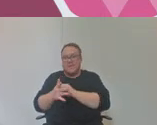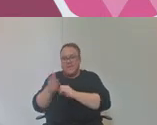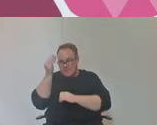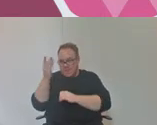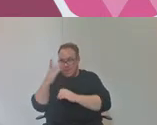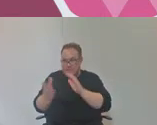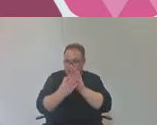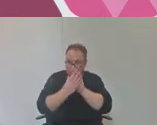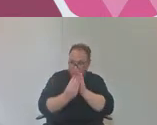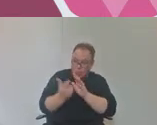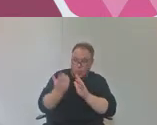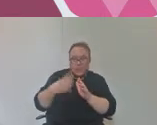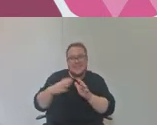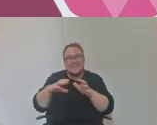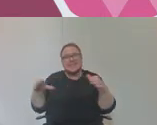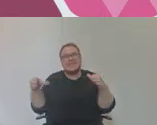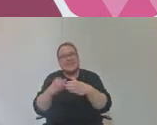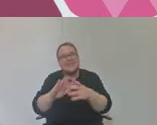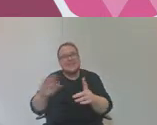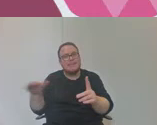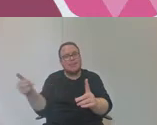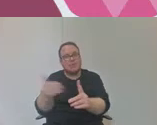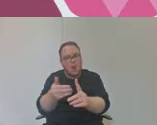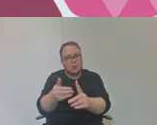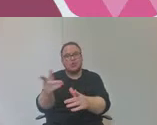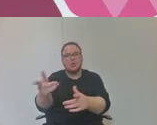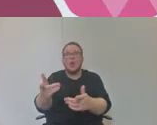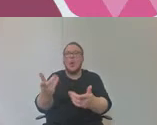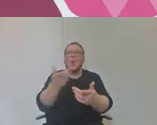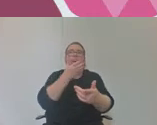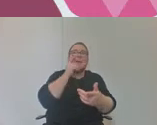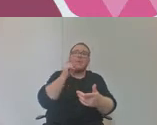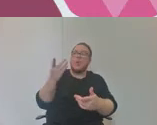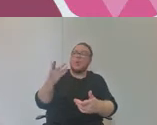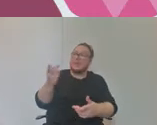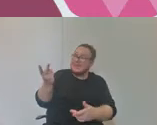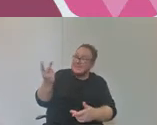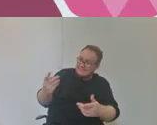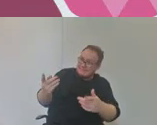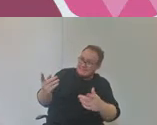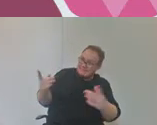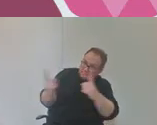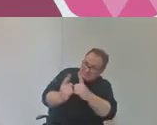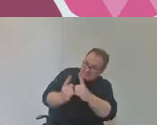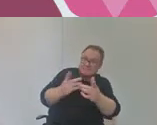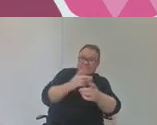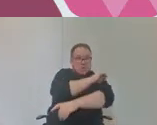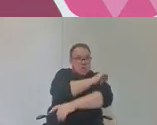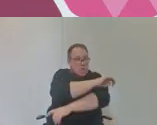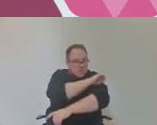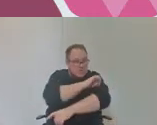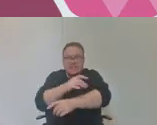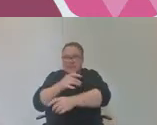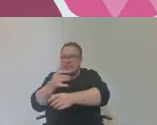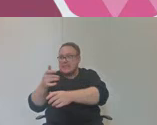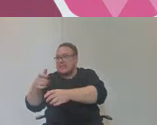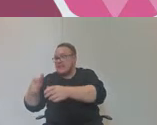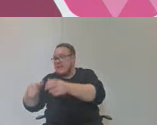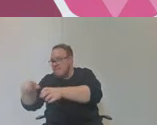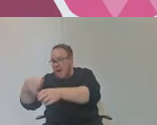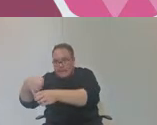team approach where people can see nurses, allied health professionals, pharmacists is going to be absolutely key. So yes,